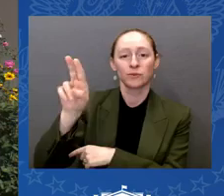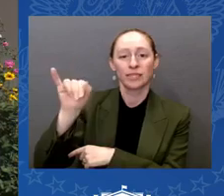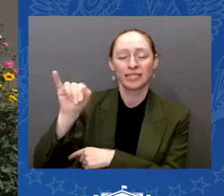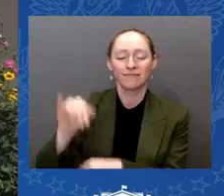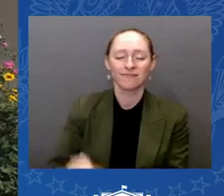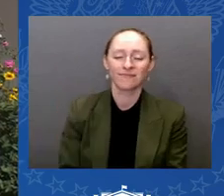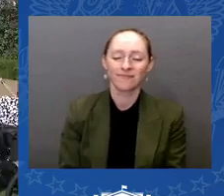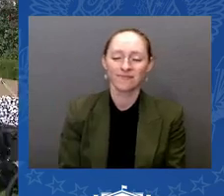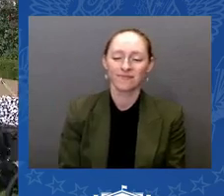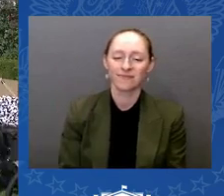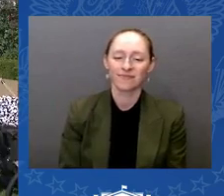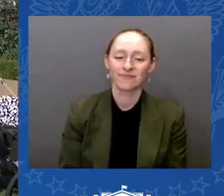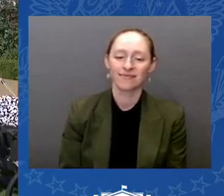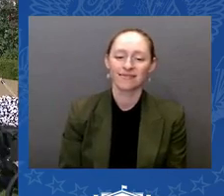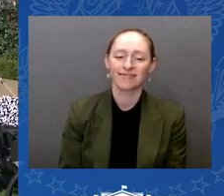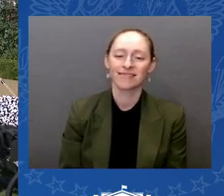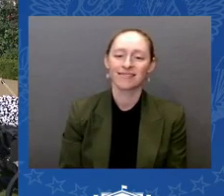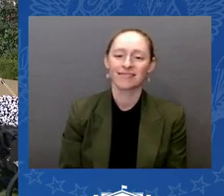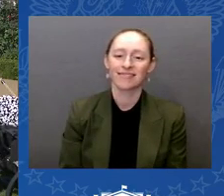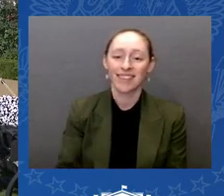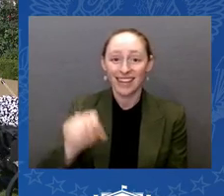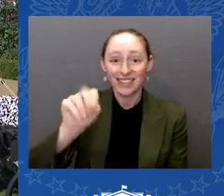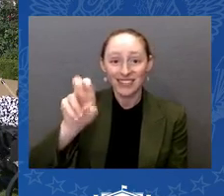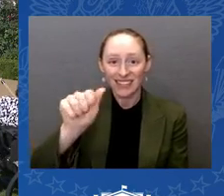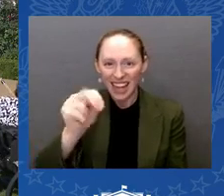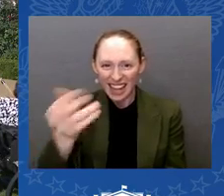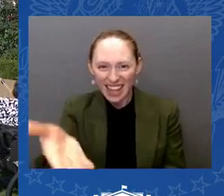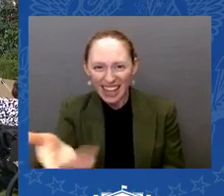Stand up, Susan. Yes.